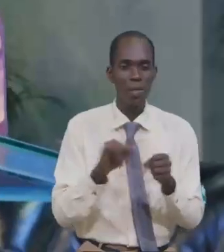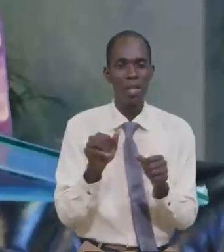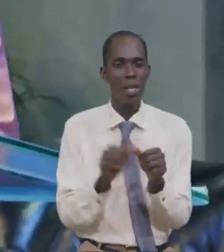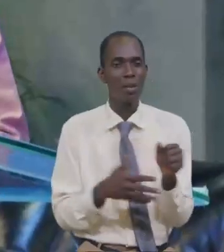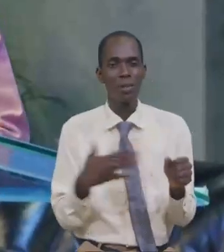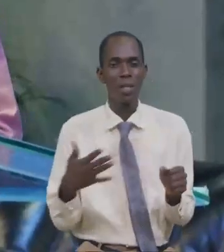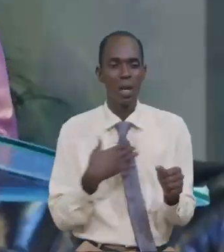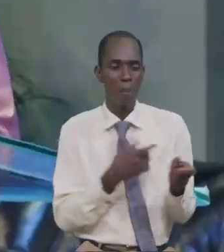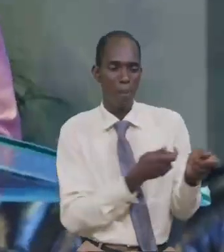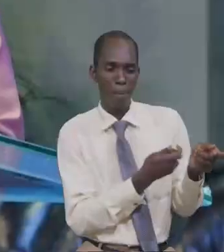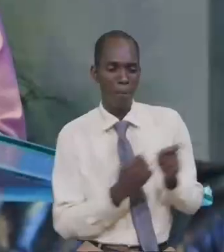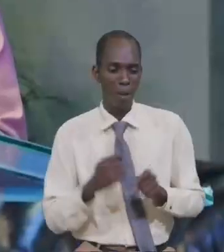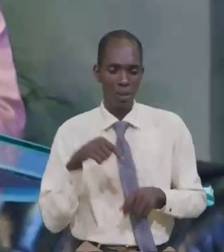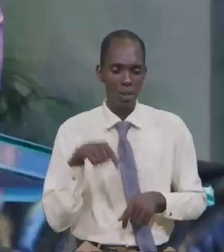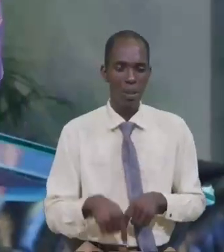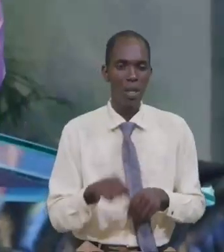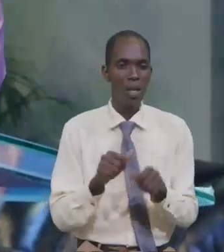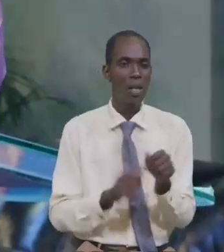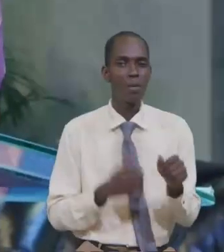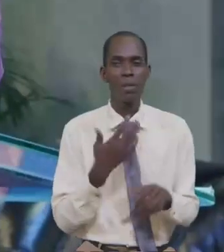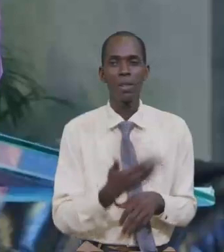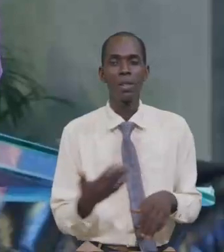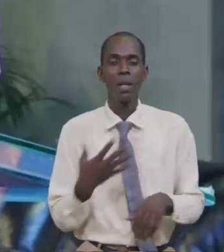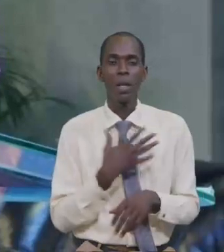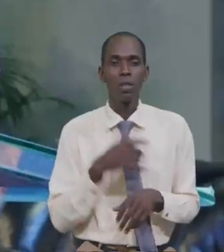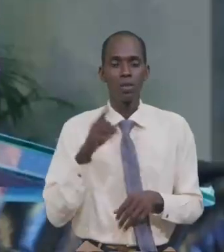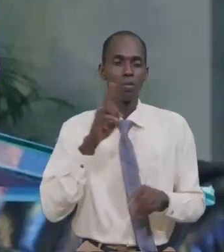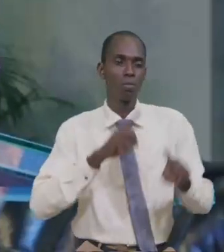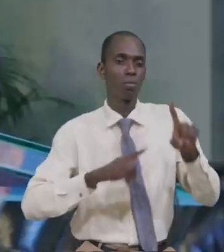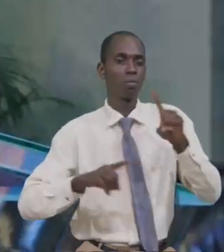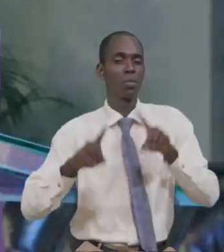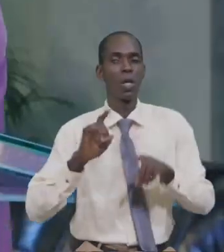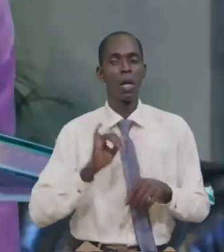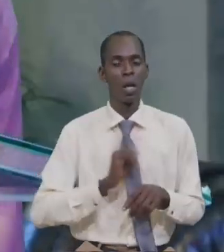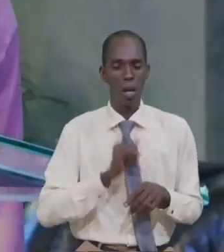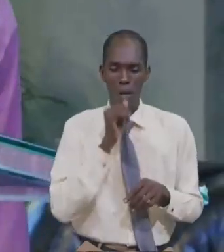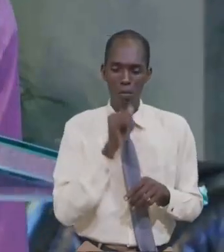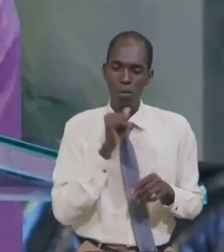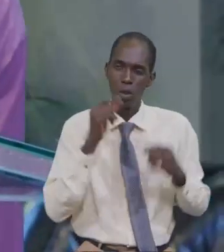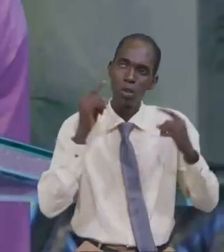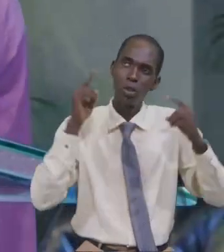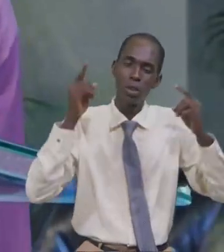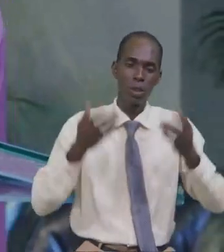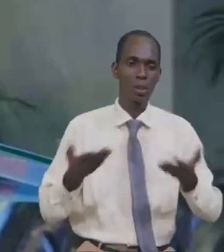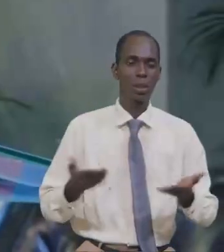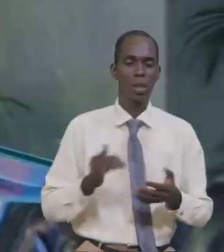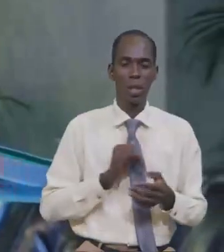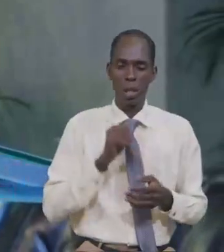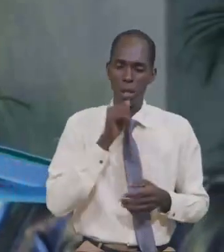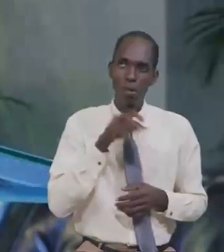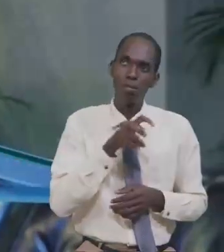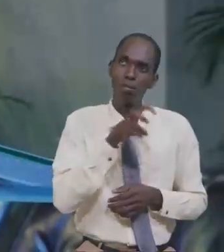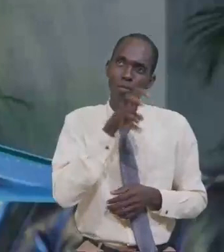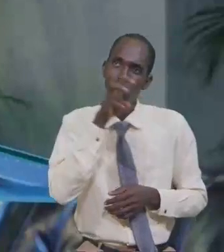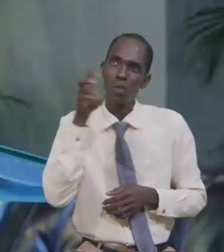I'm traveling over there, wait before you travel. If you carry that same attitude, you